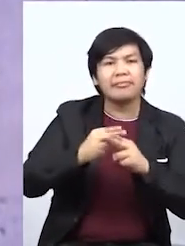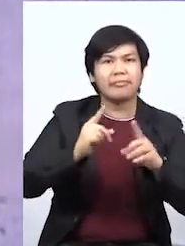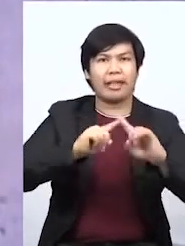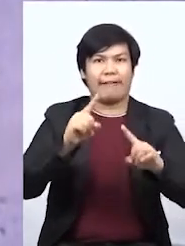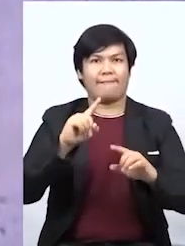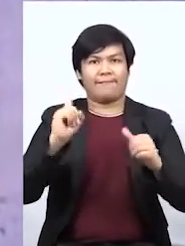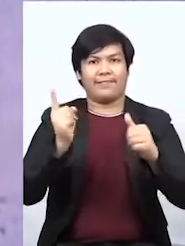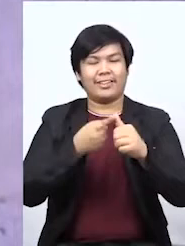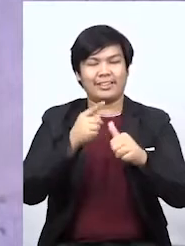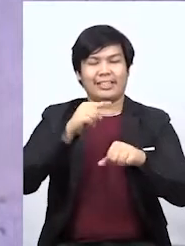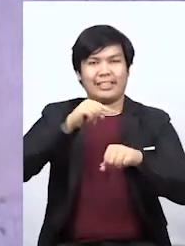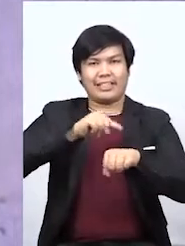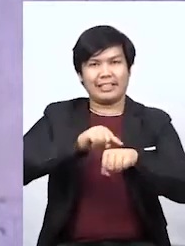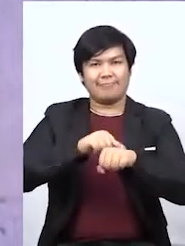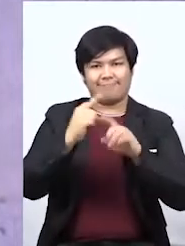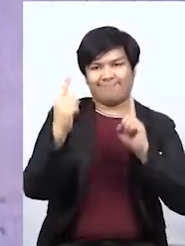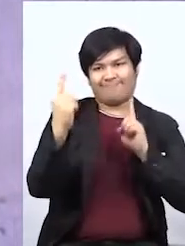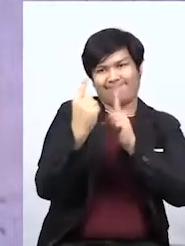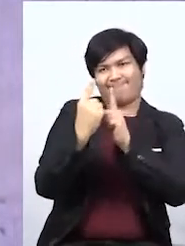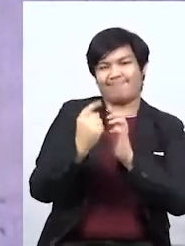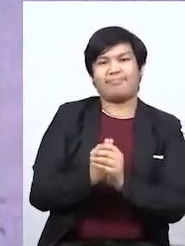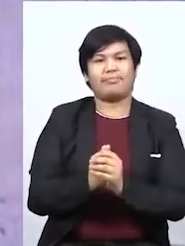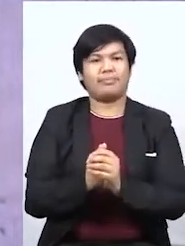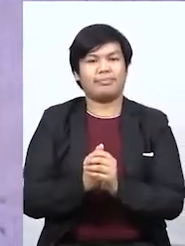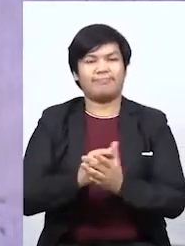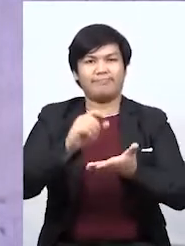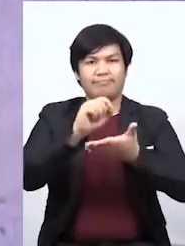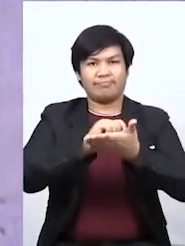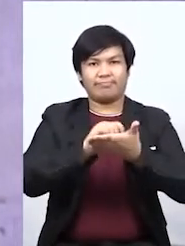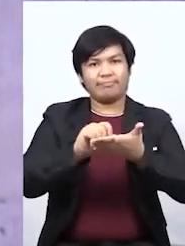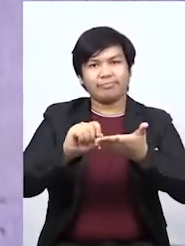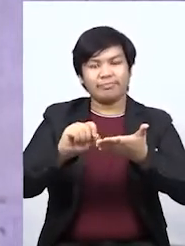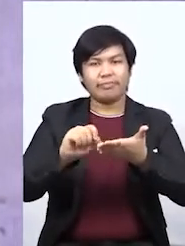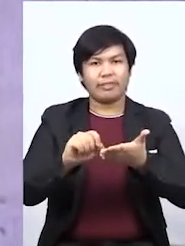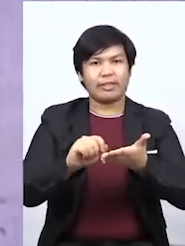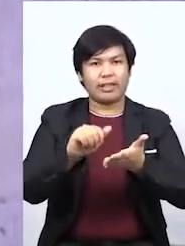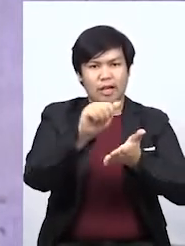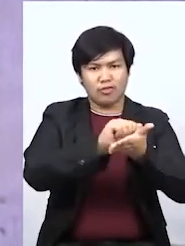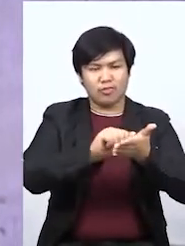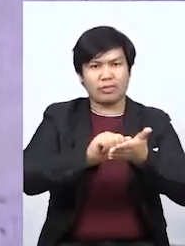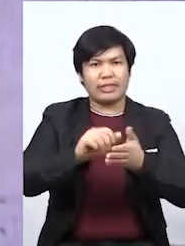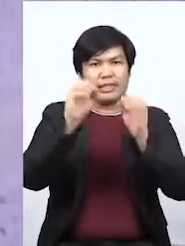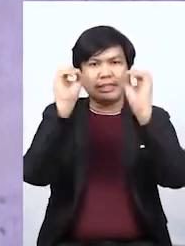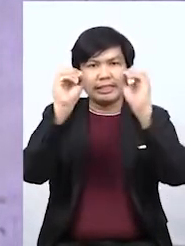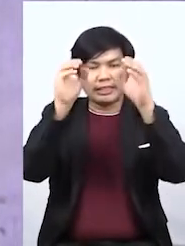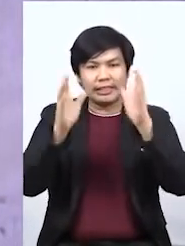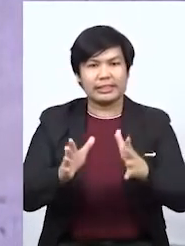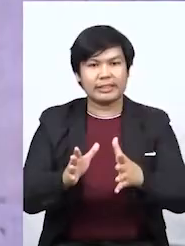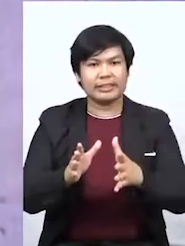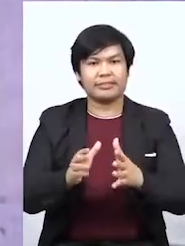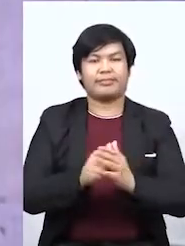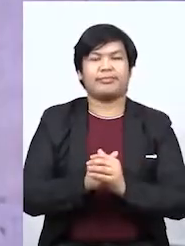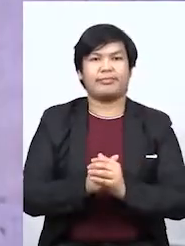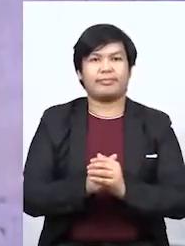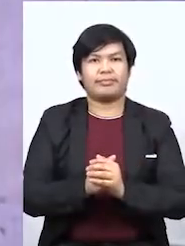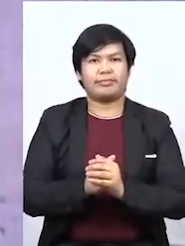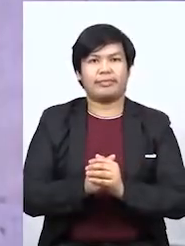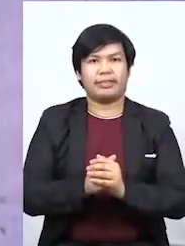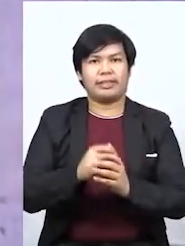actually met him our guest preacher is a writer a mentor a teacher a philosopher